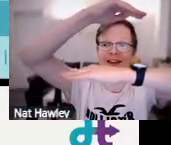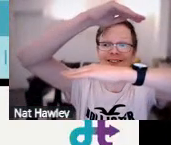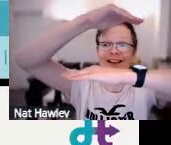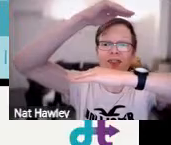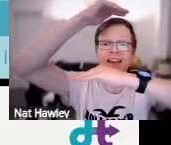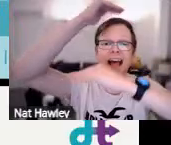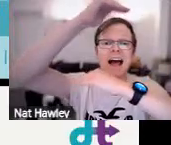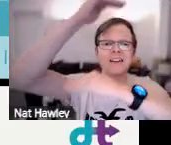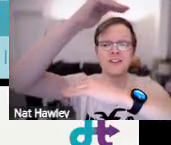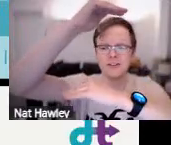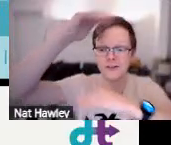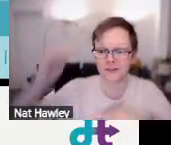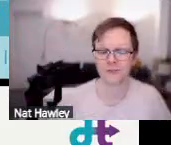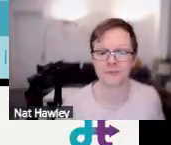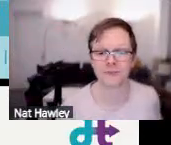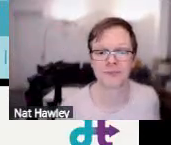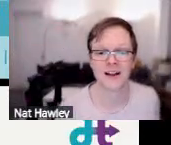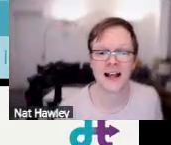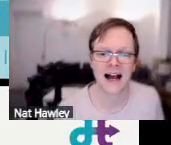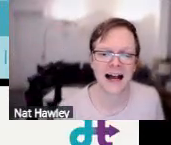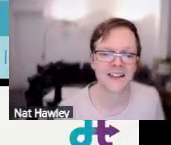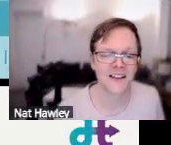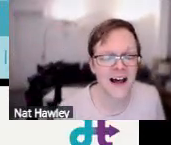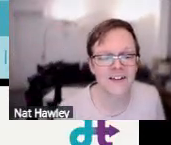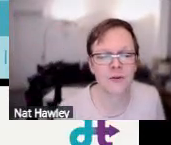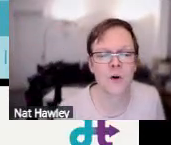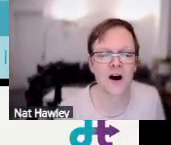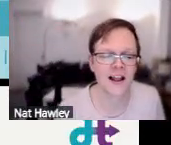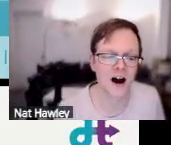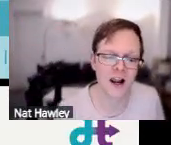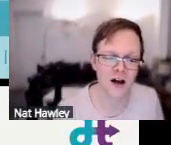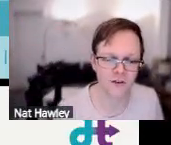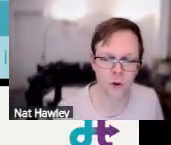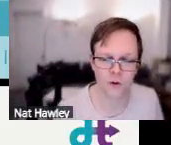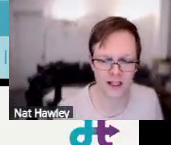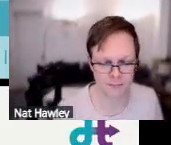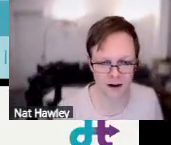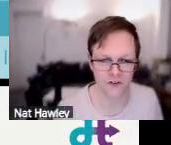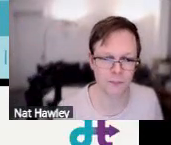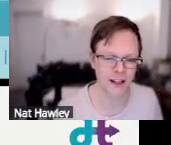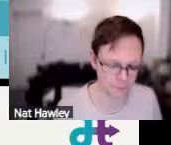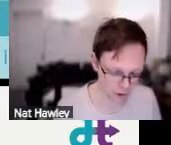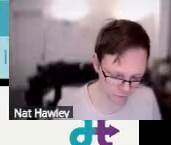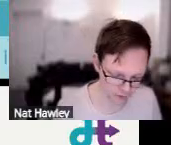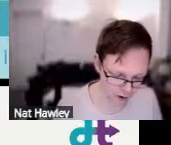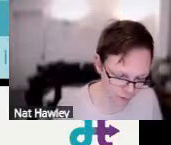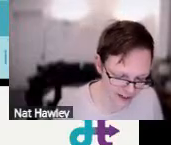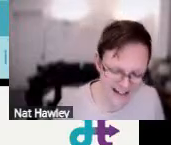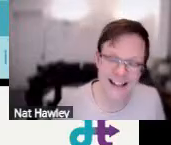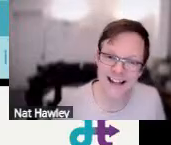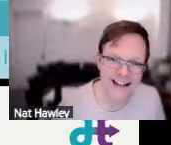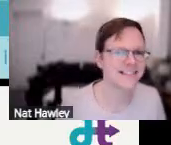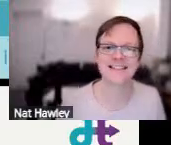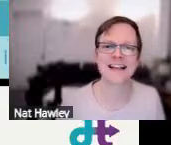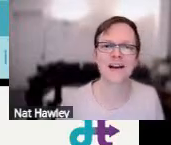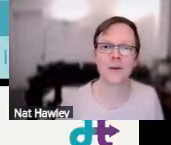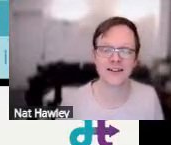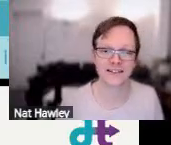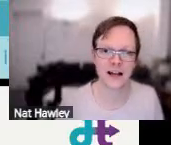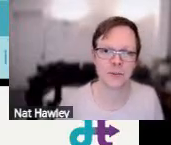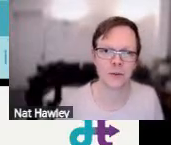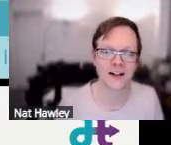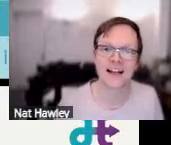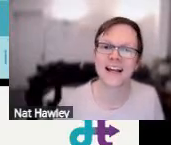the things that they can do. And that's why I love talking about spiky profile. It isn't saying